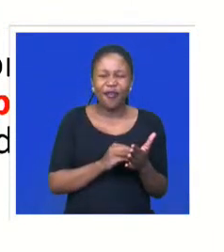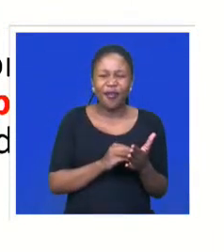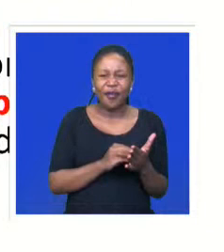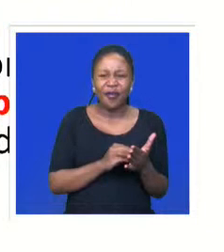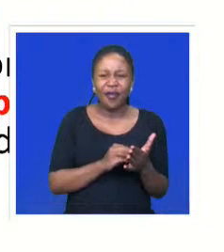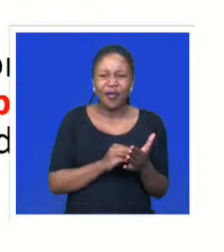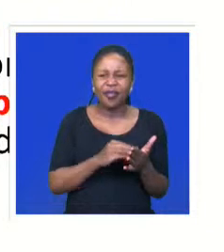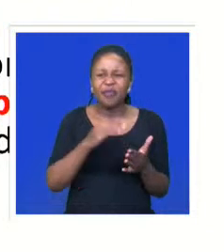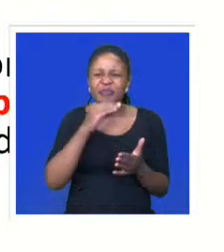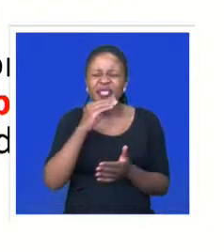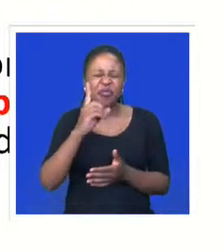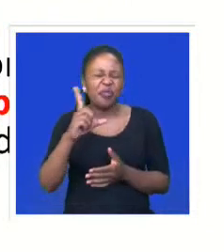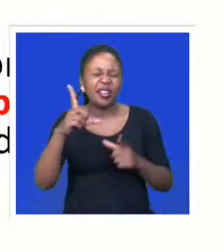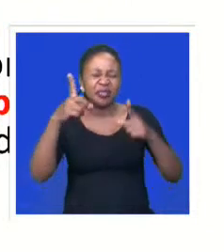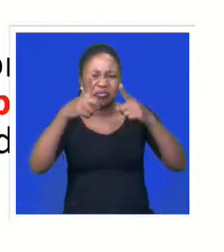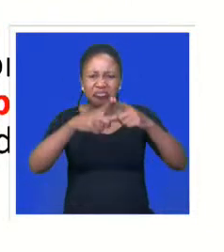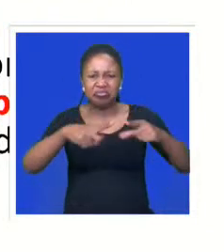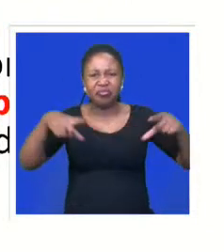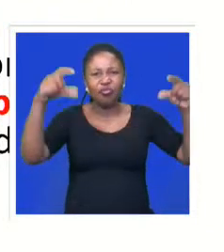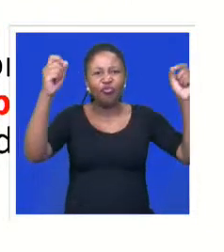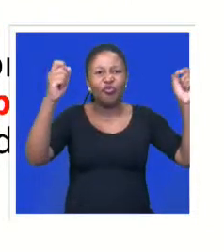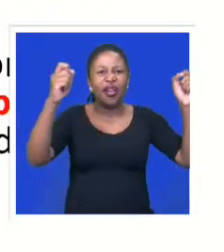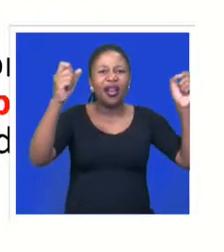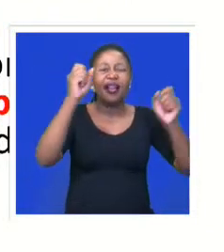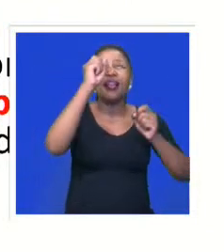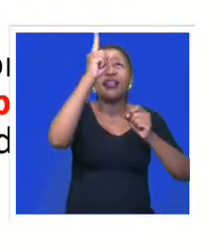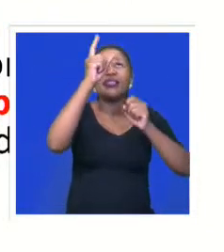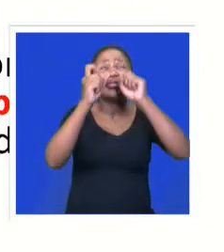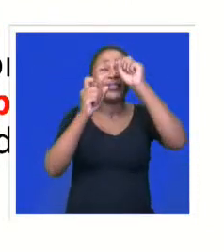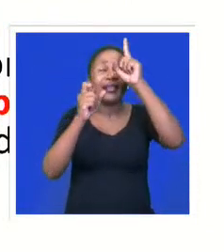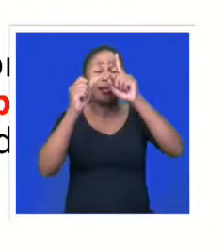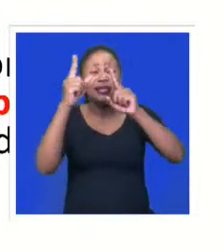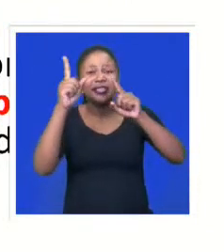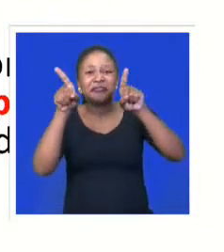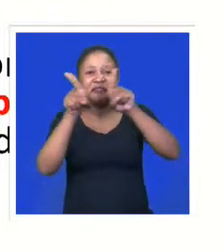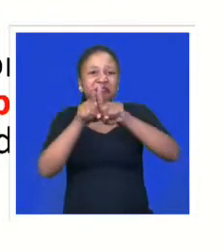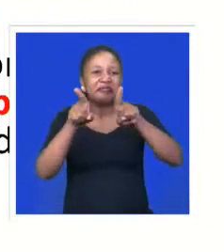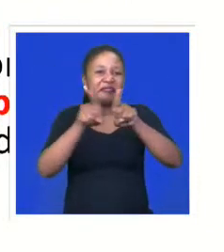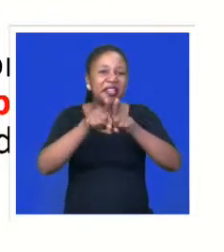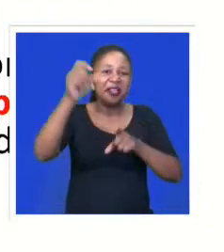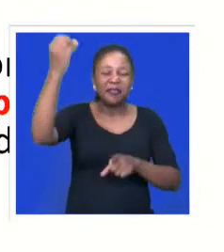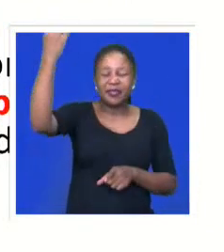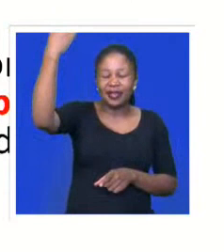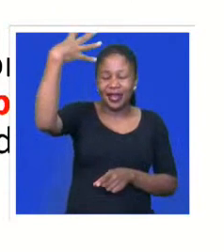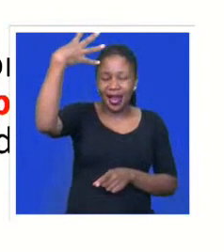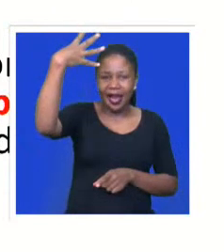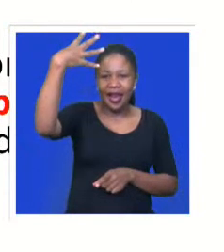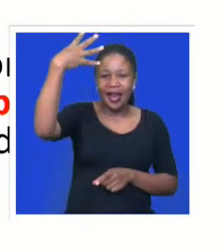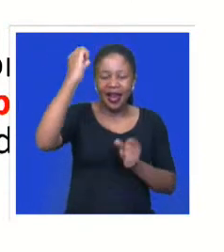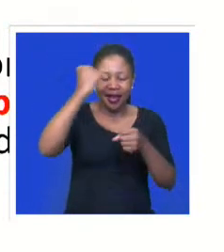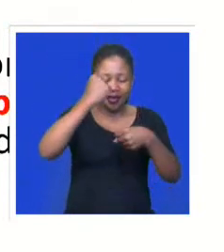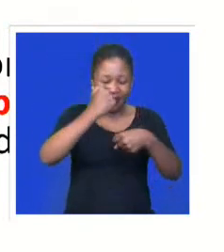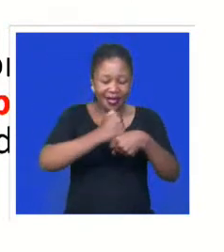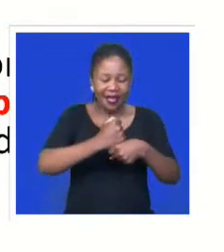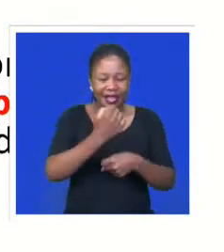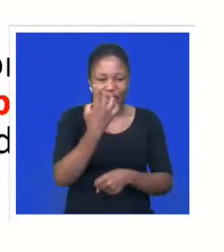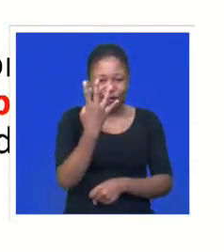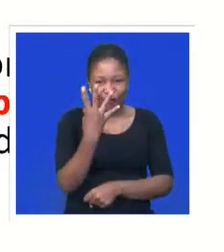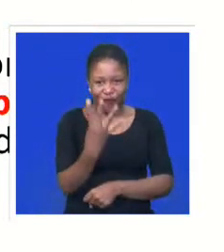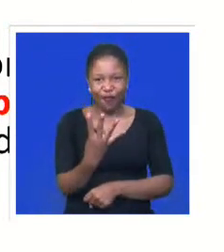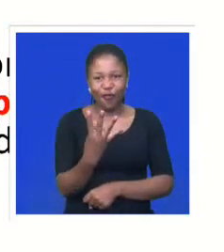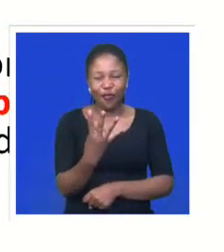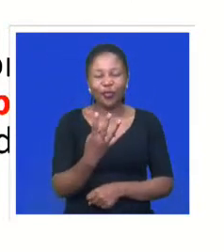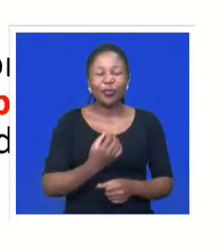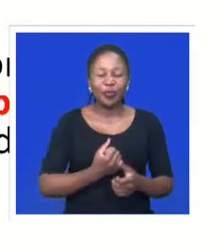are the moon, the stars, the sun. That is day 4. Genesis 1